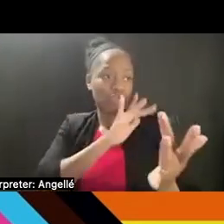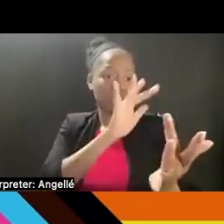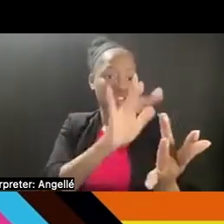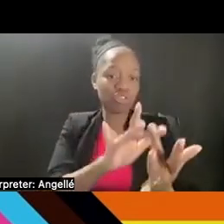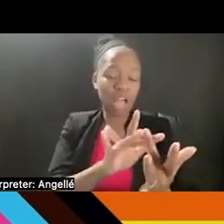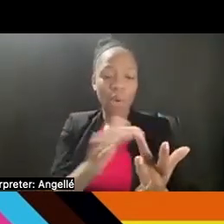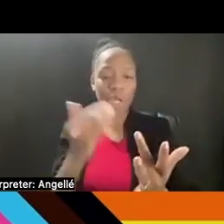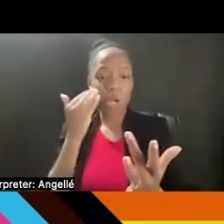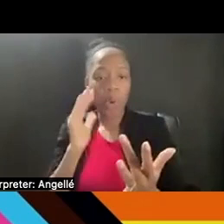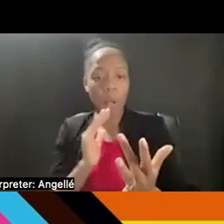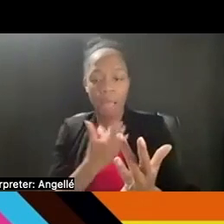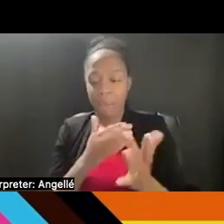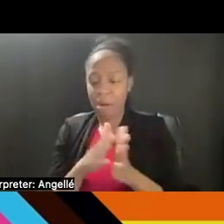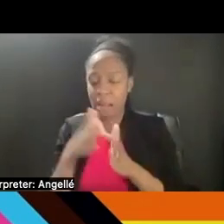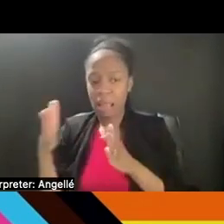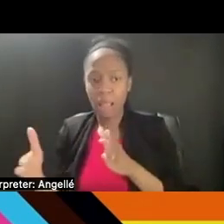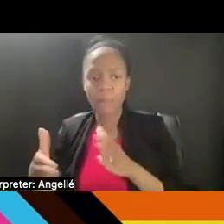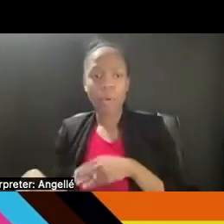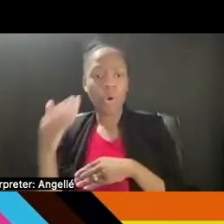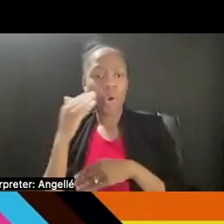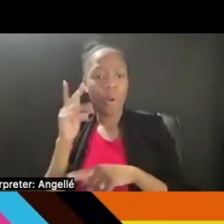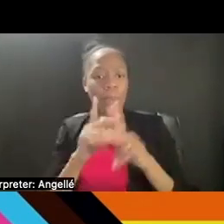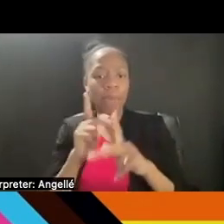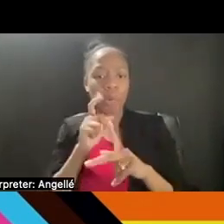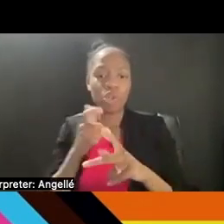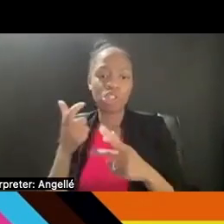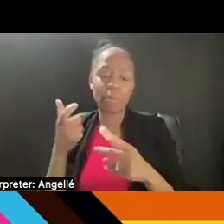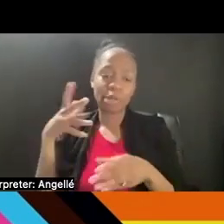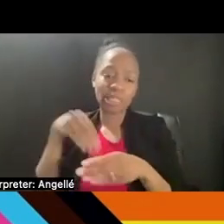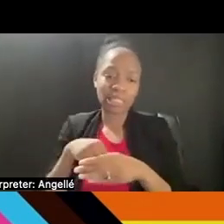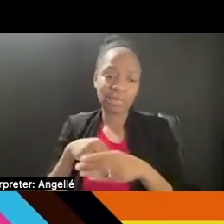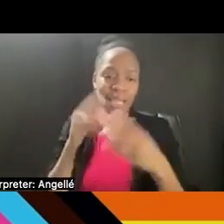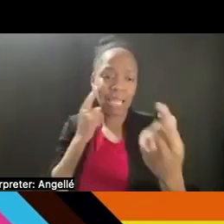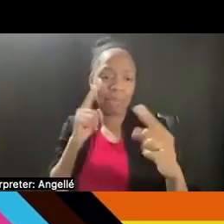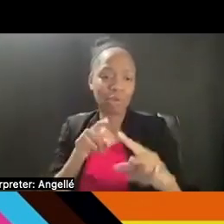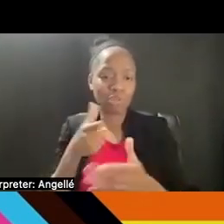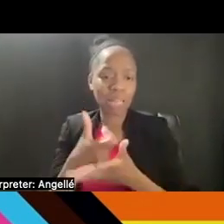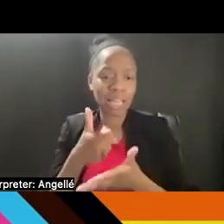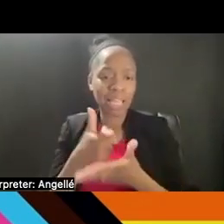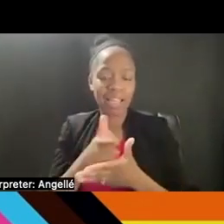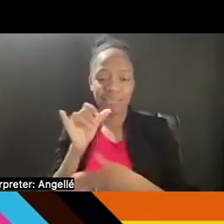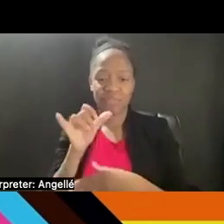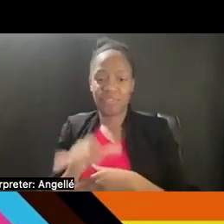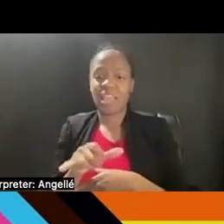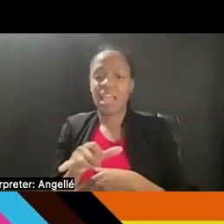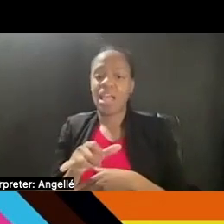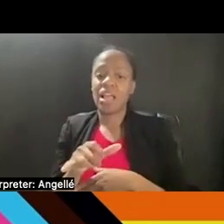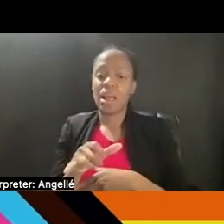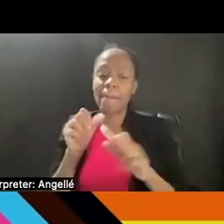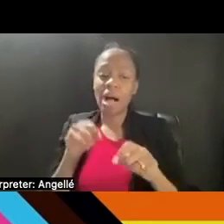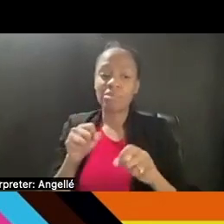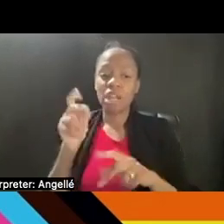know folks who are also participating in this mutual aid, that likelihood of people surviving any